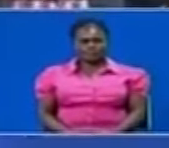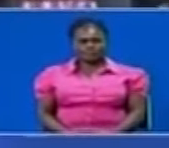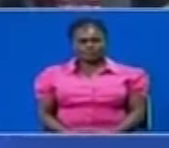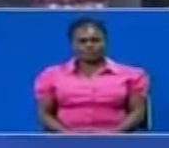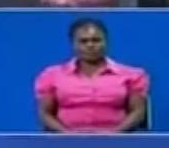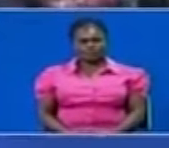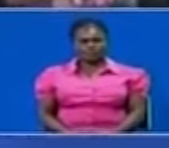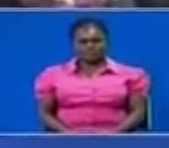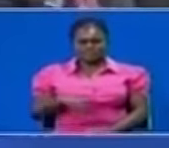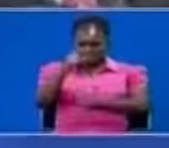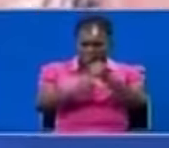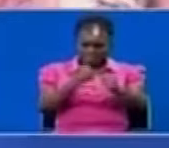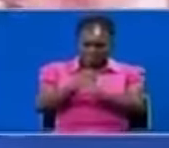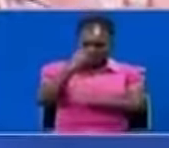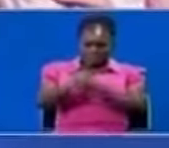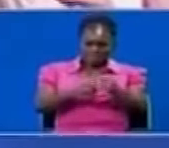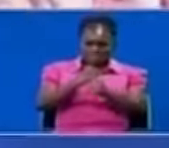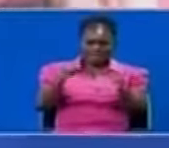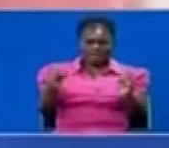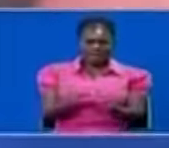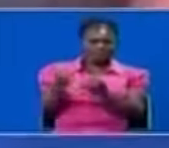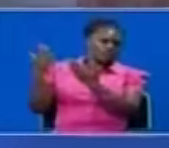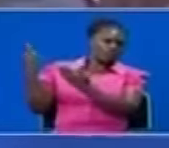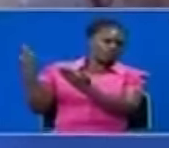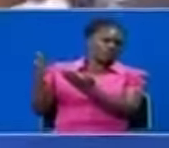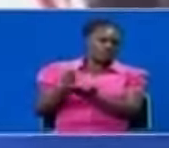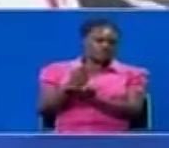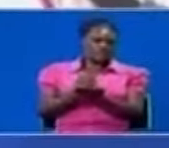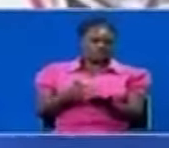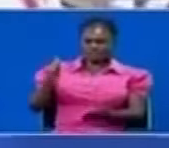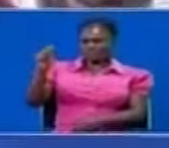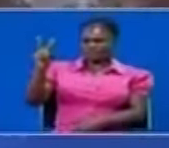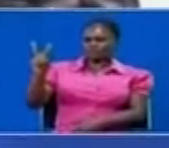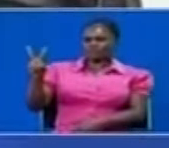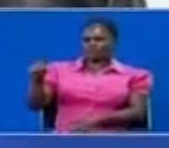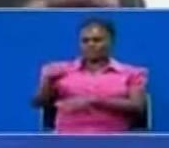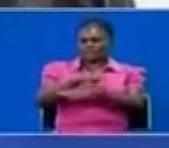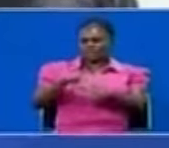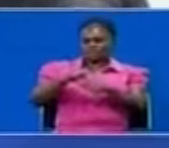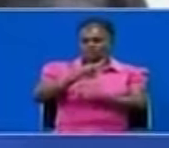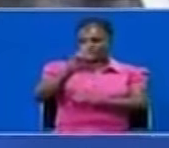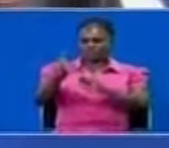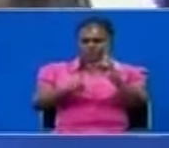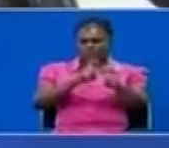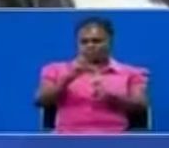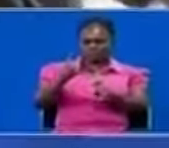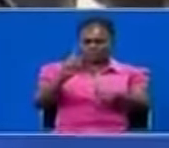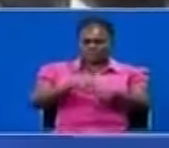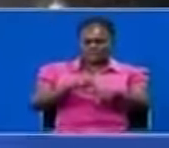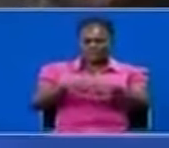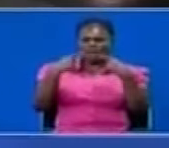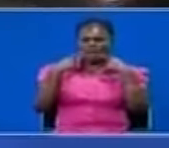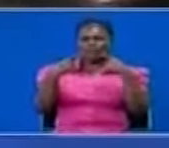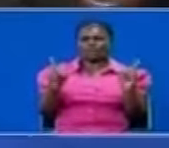Year in, year out, these have been the sights and sounds on television screens as national examinations results get